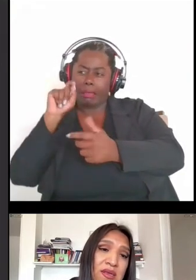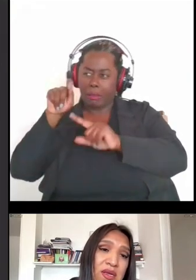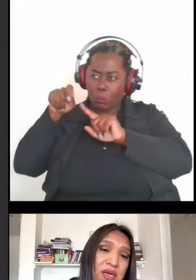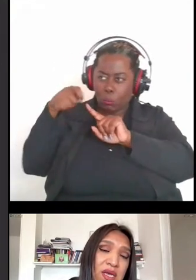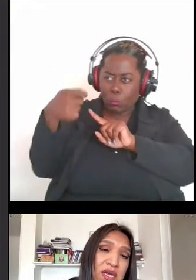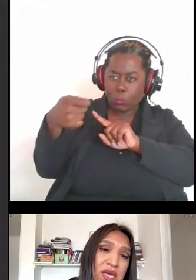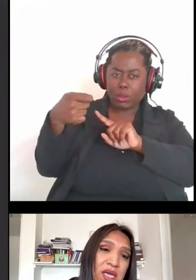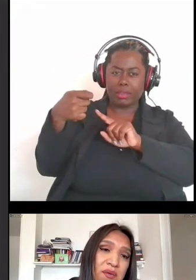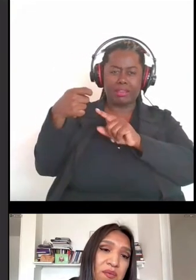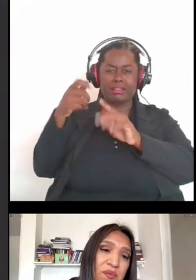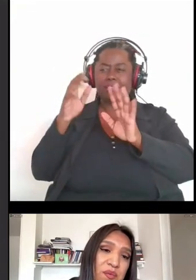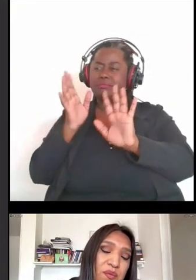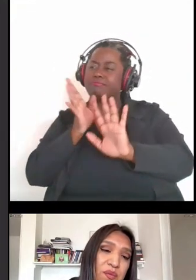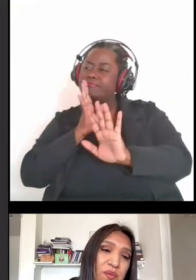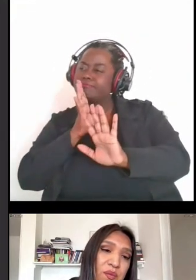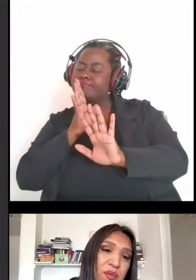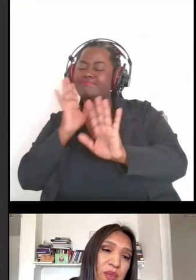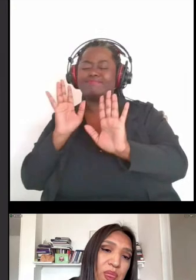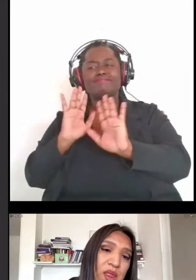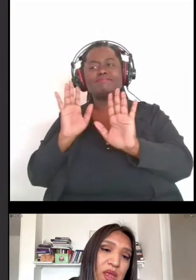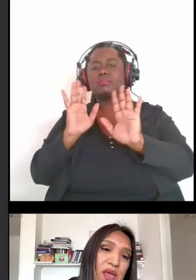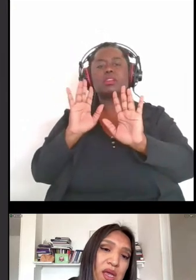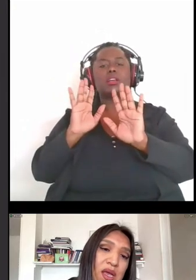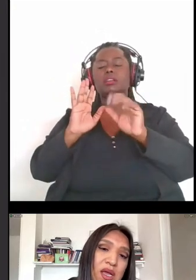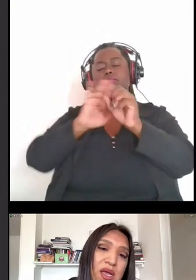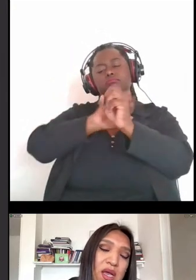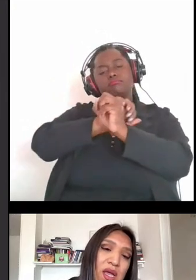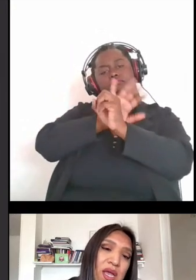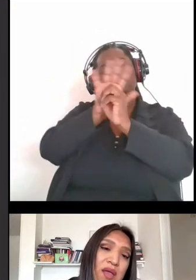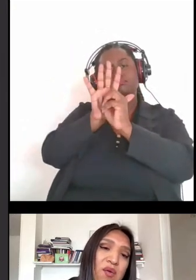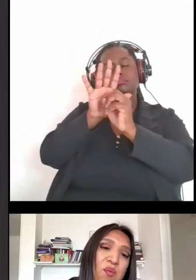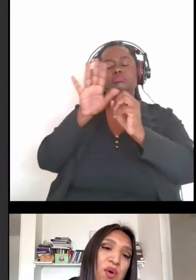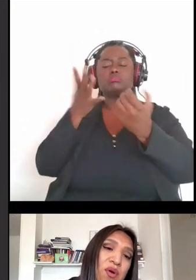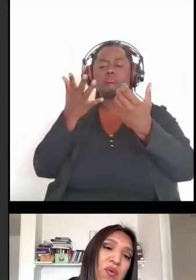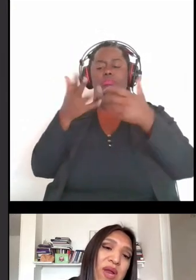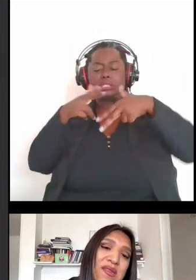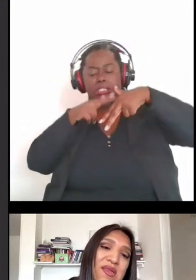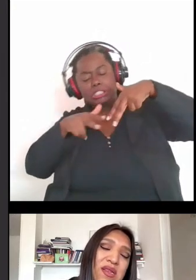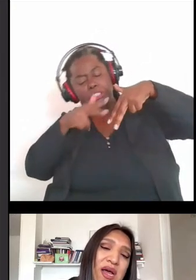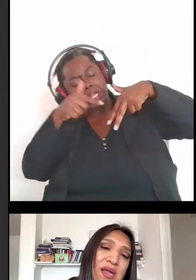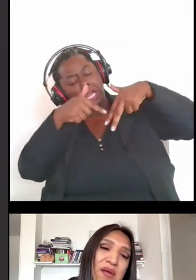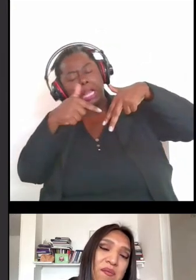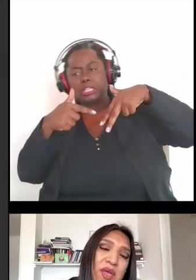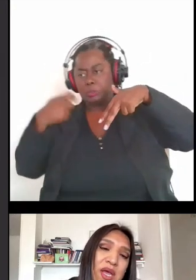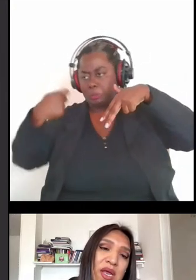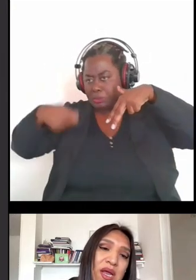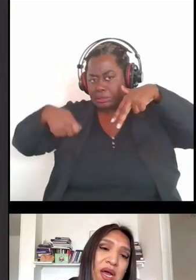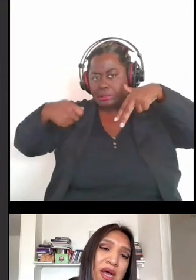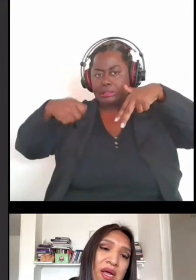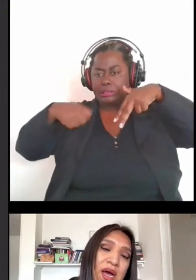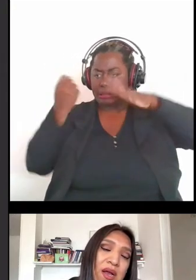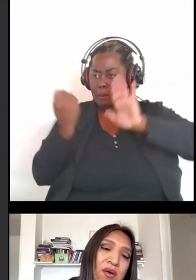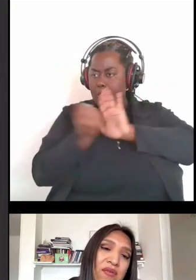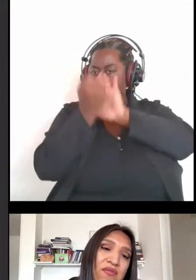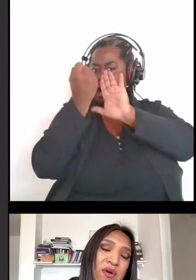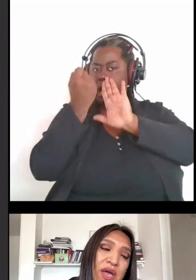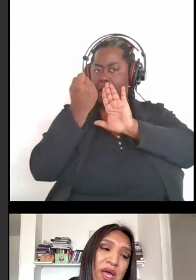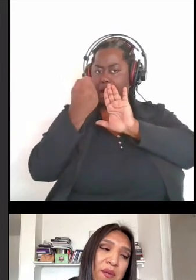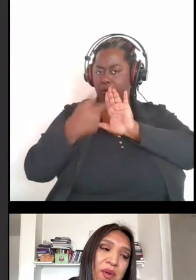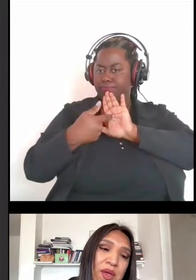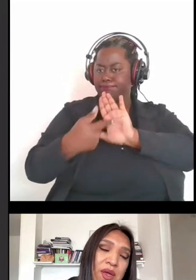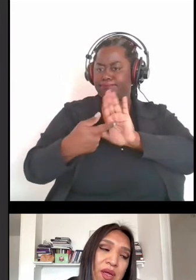what we supposedly should be or where we supposedly should be headed to regarding our identity